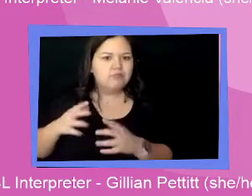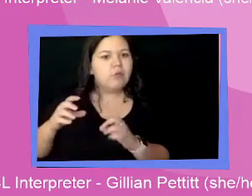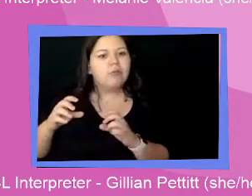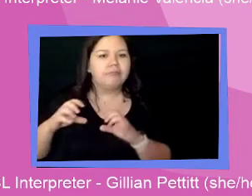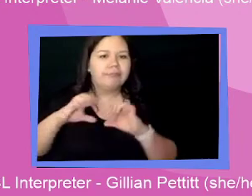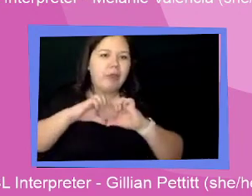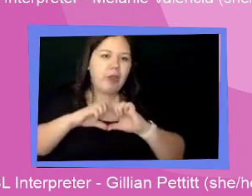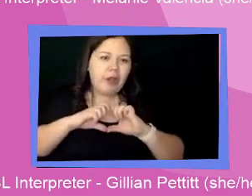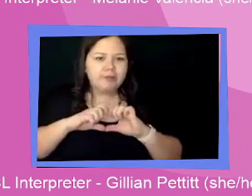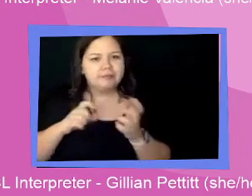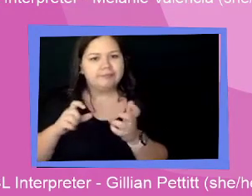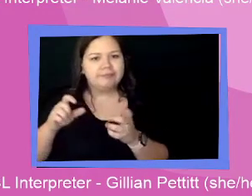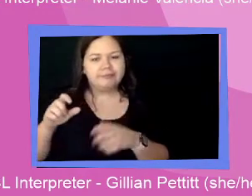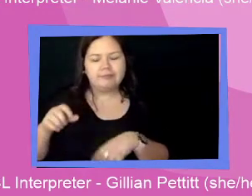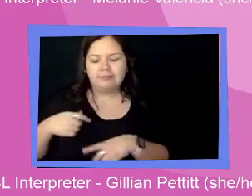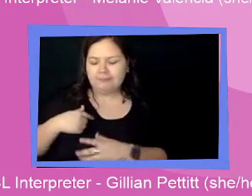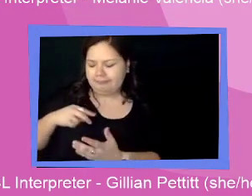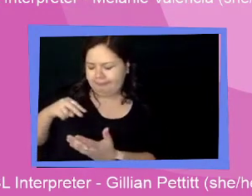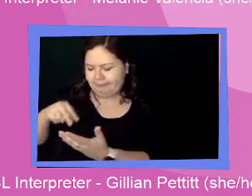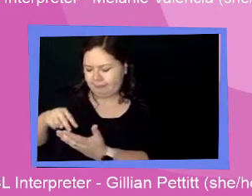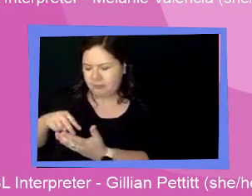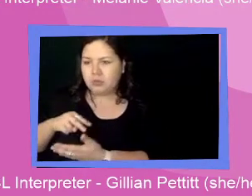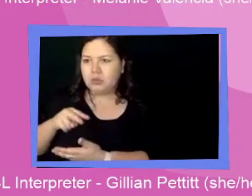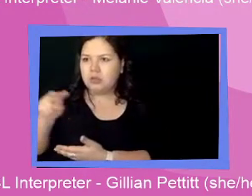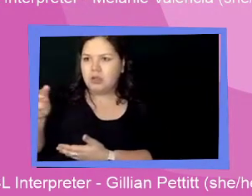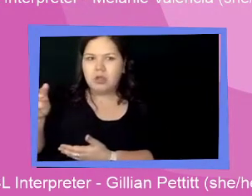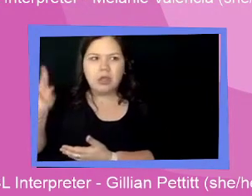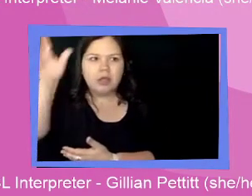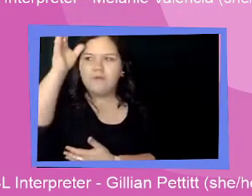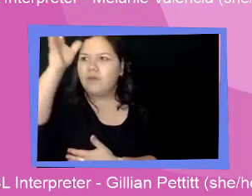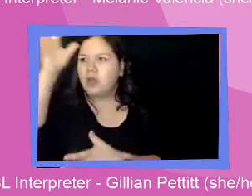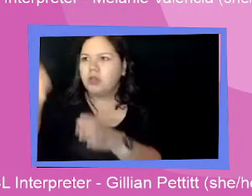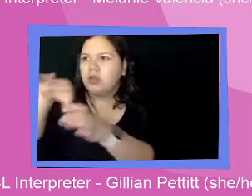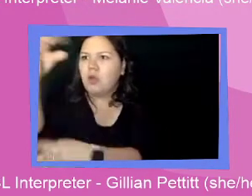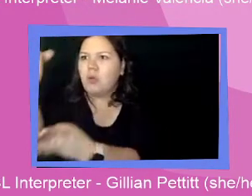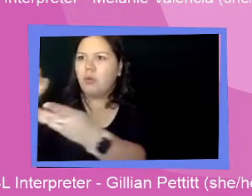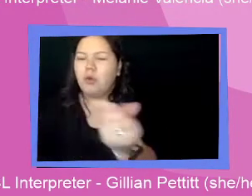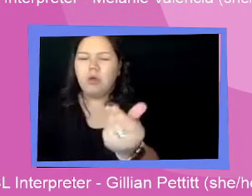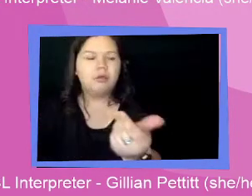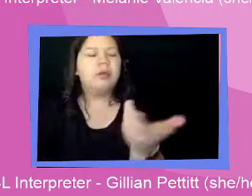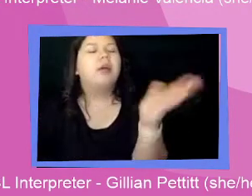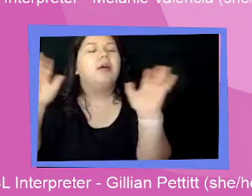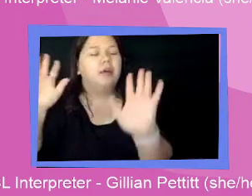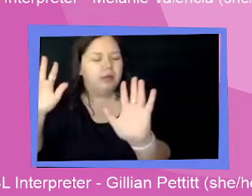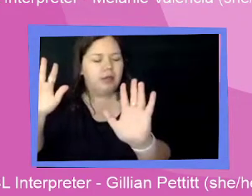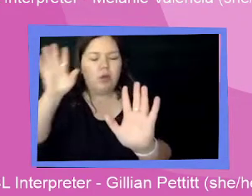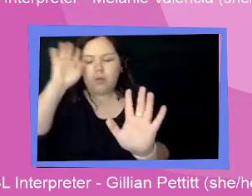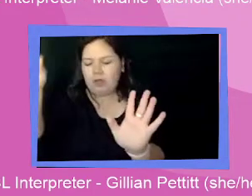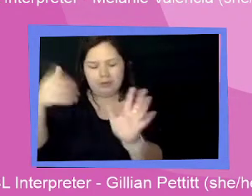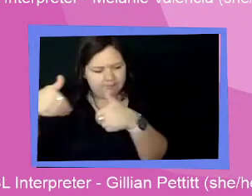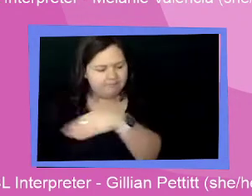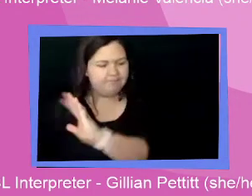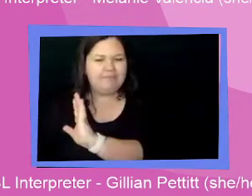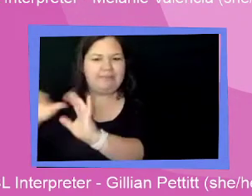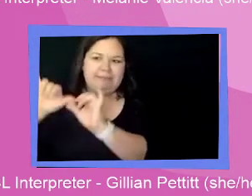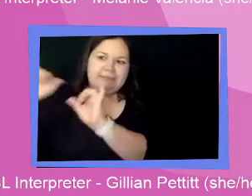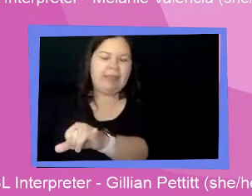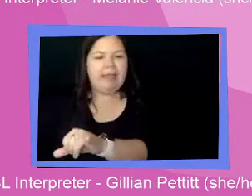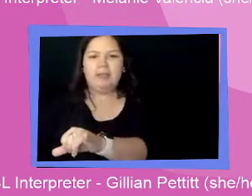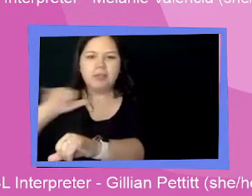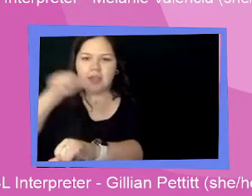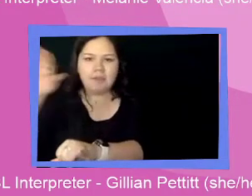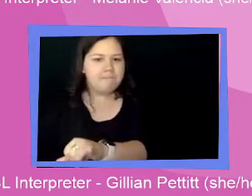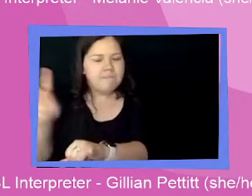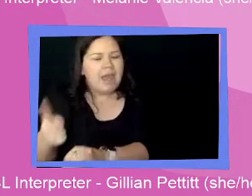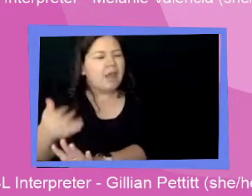my father's ghost has gone. He won't return this time, I know it. The music fills the air,